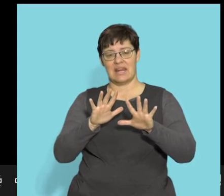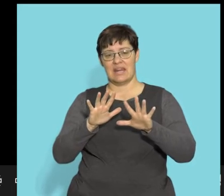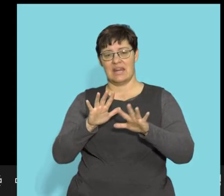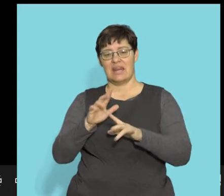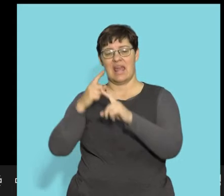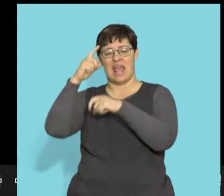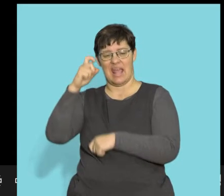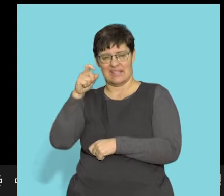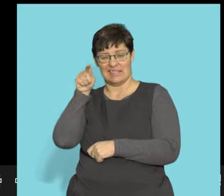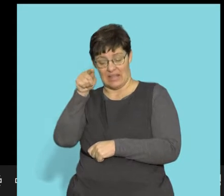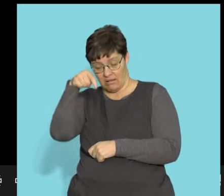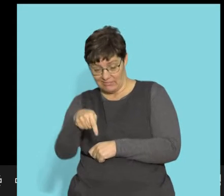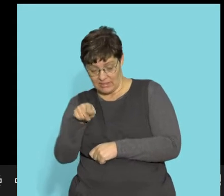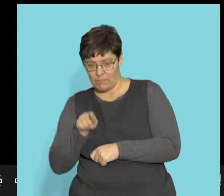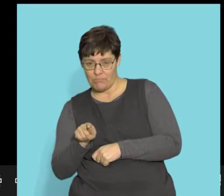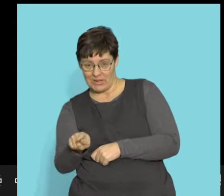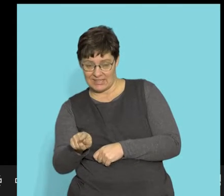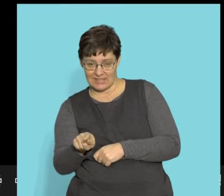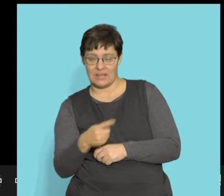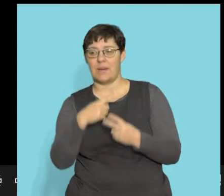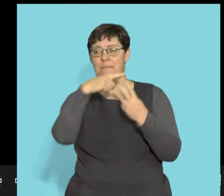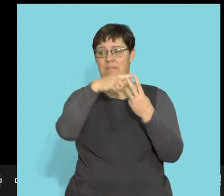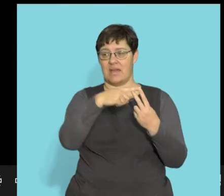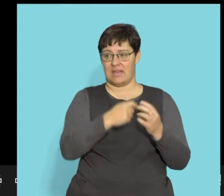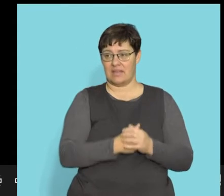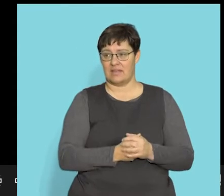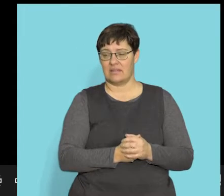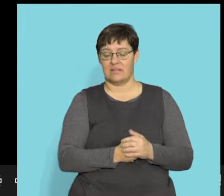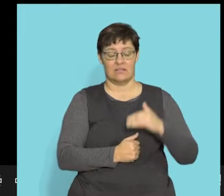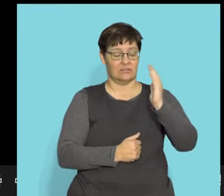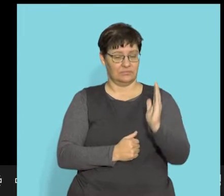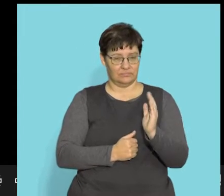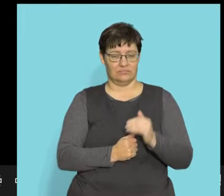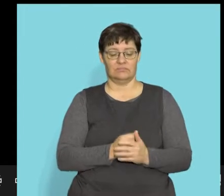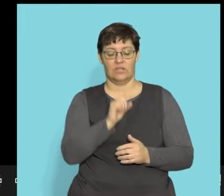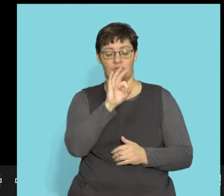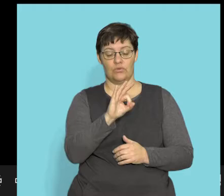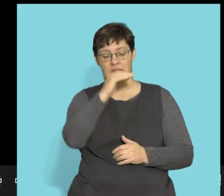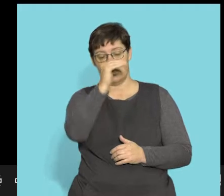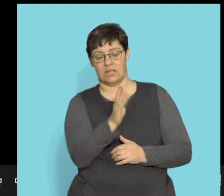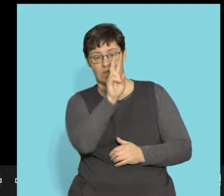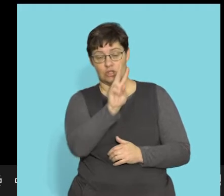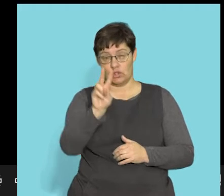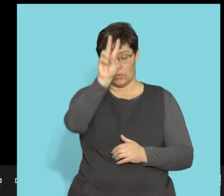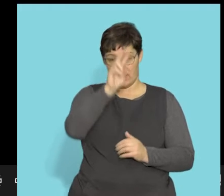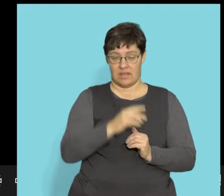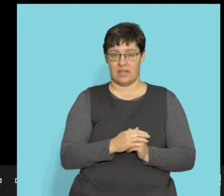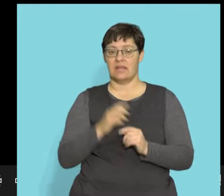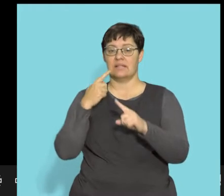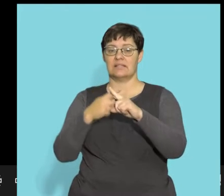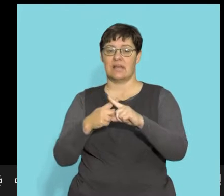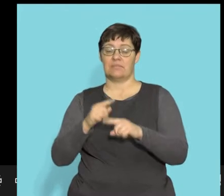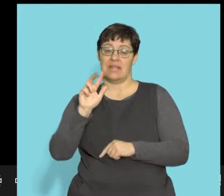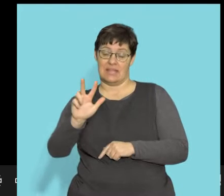that says times 10 to the power of x at the bottom, and that gives you your pi. So it's going to be pi times